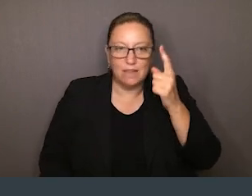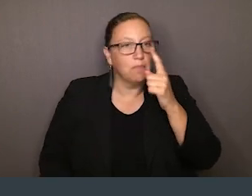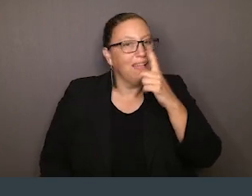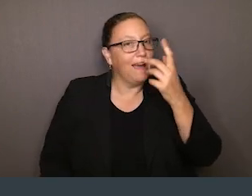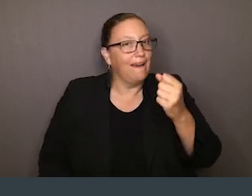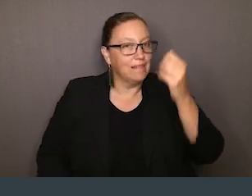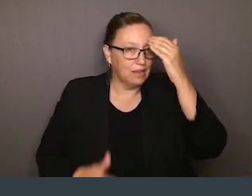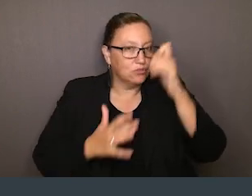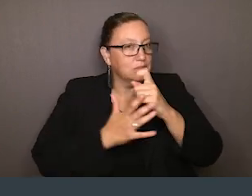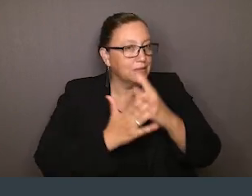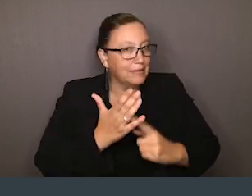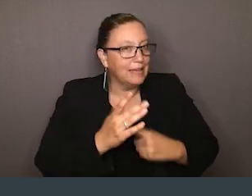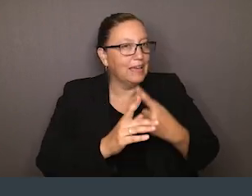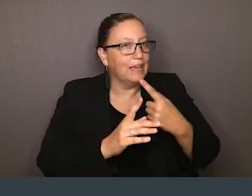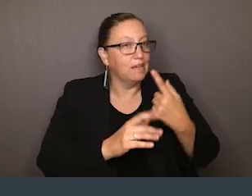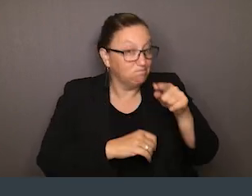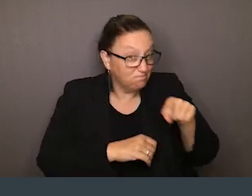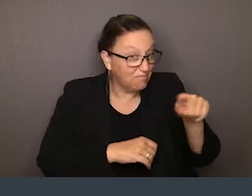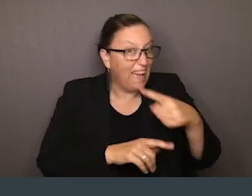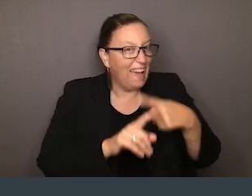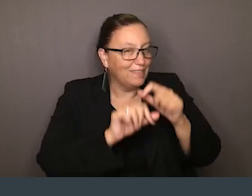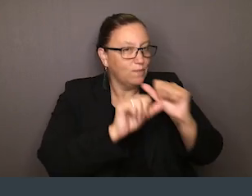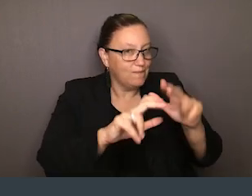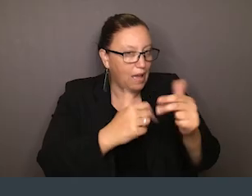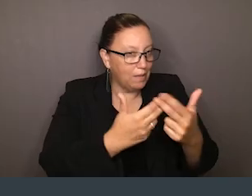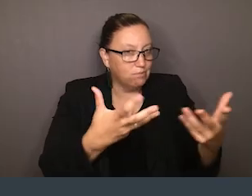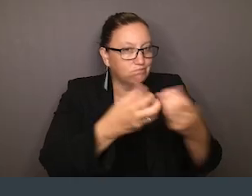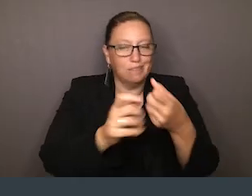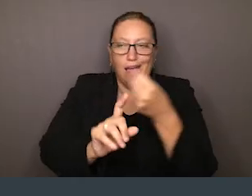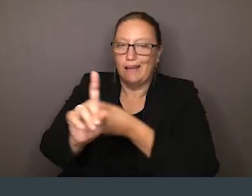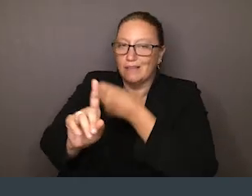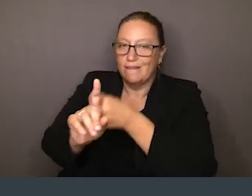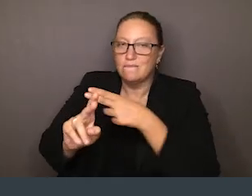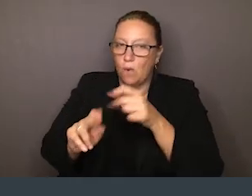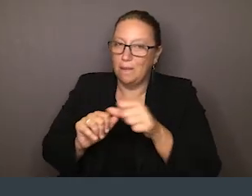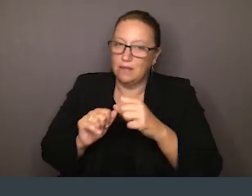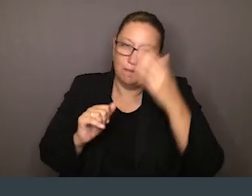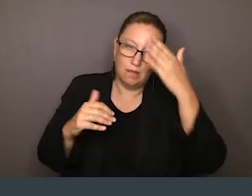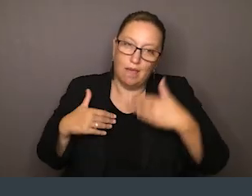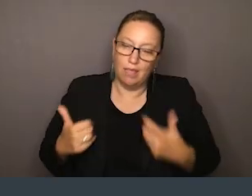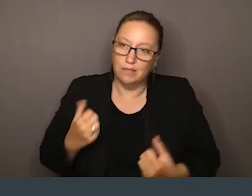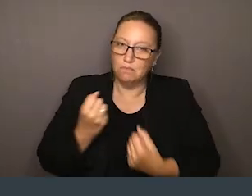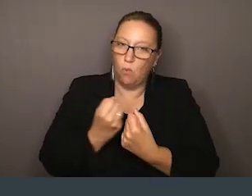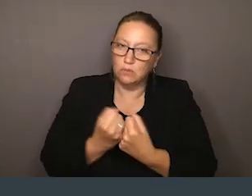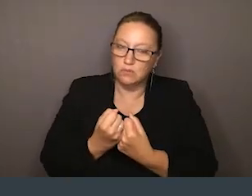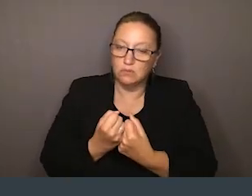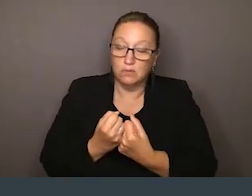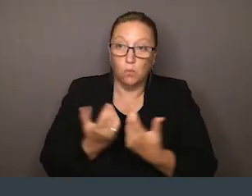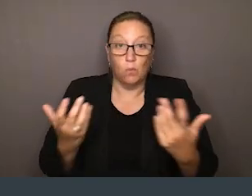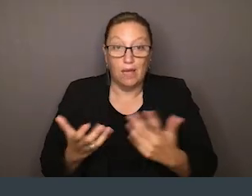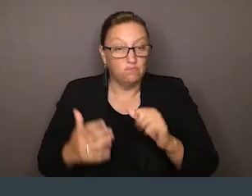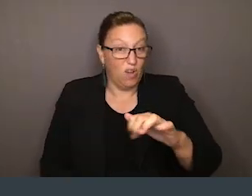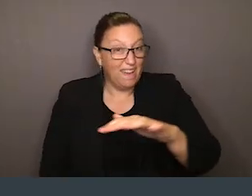people with intellectual disability and family members in advocacy for better mental health supports in